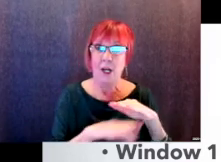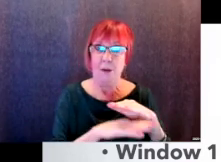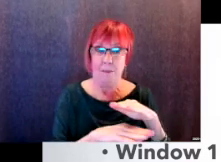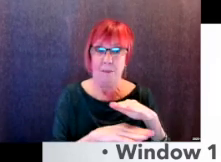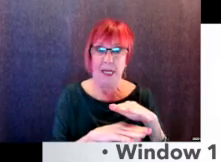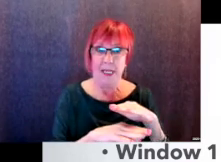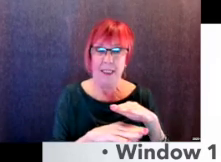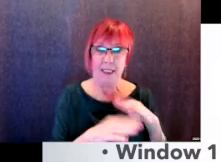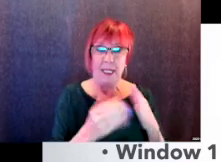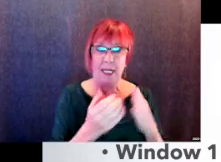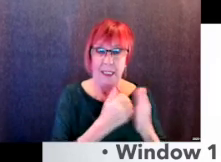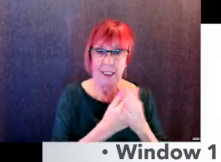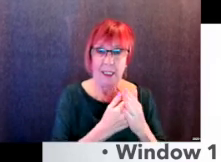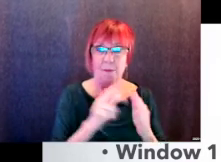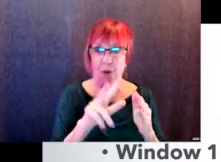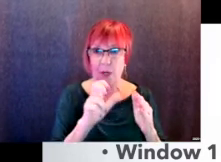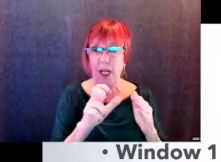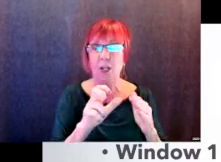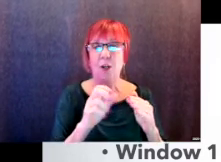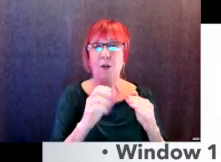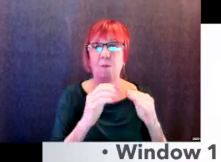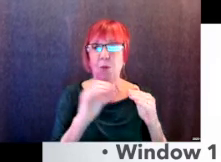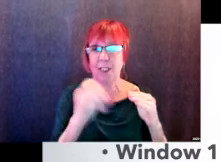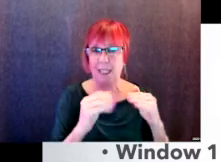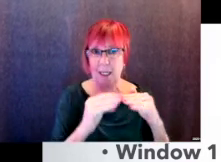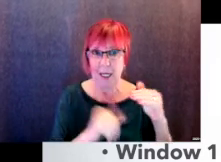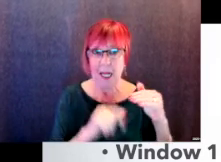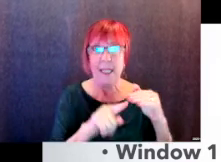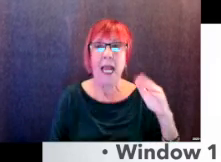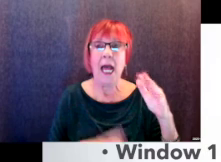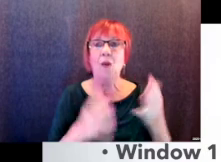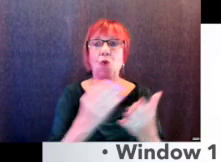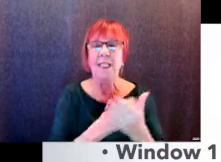yeah. And for window 2,